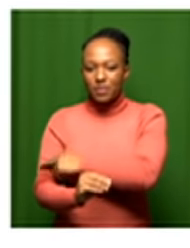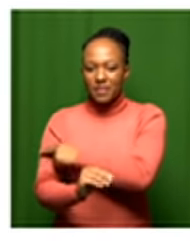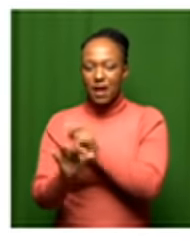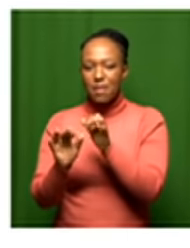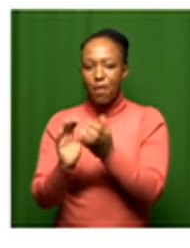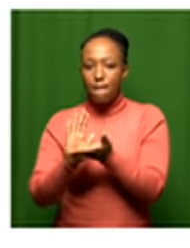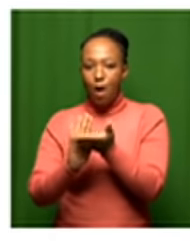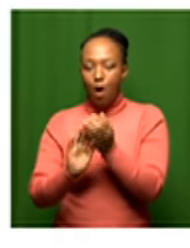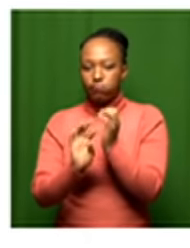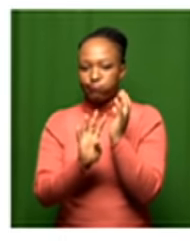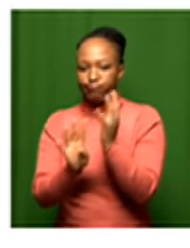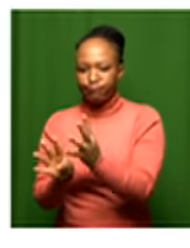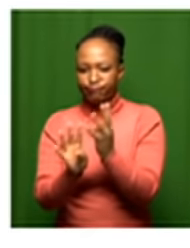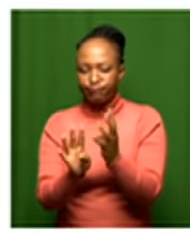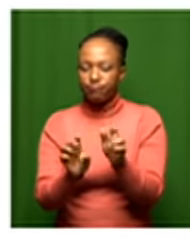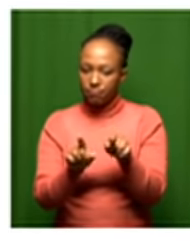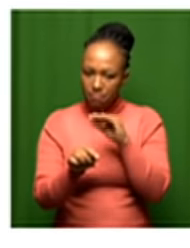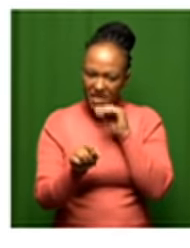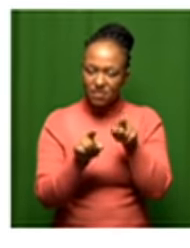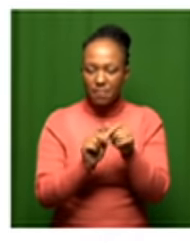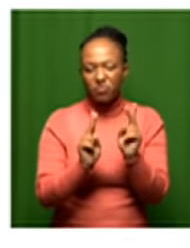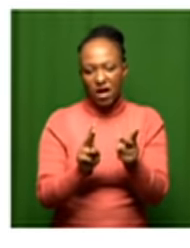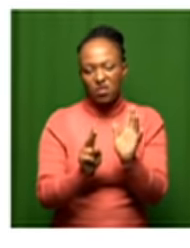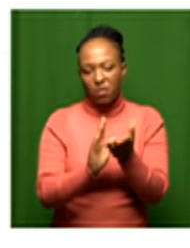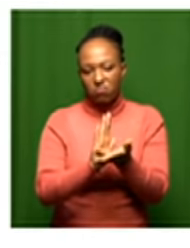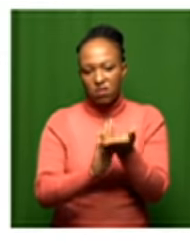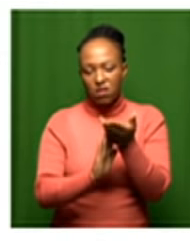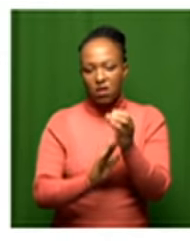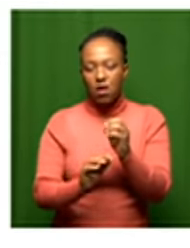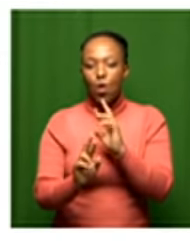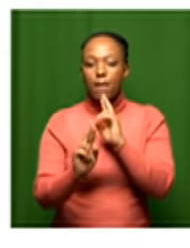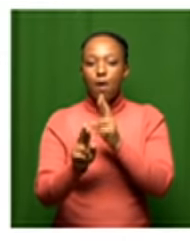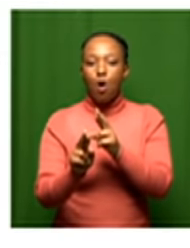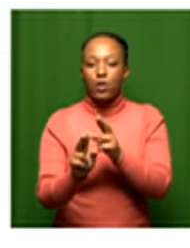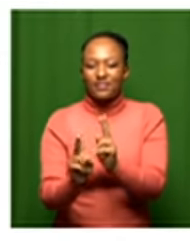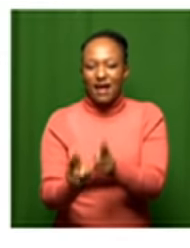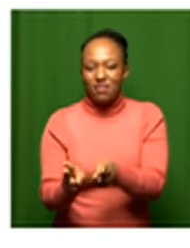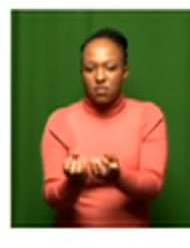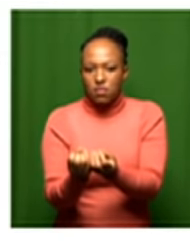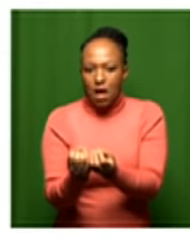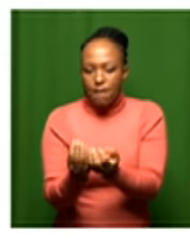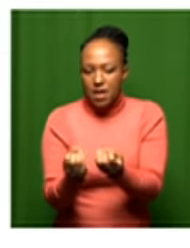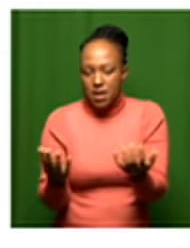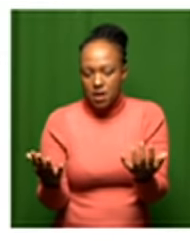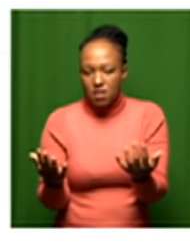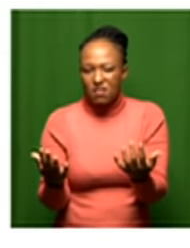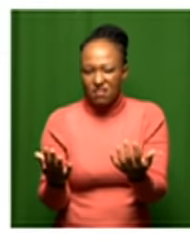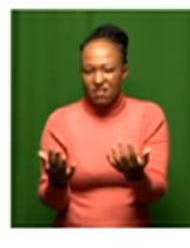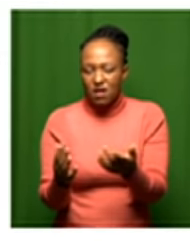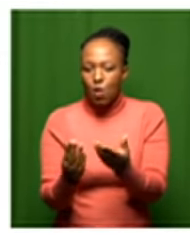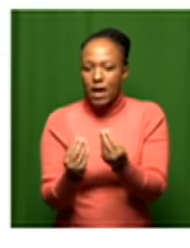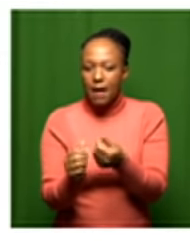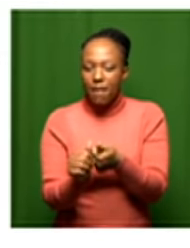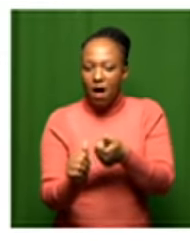continued to increase. And two, the number of reported deaths is lagging a bit due to